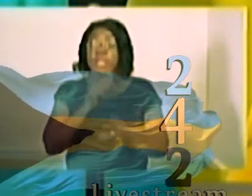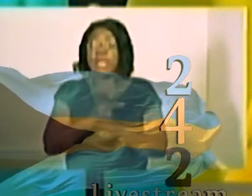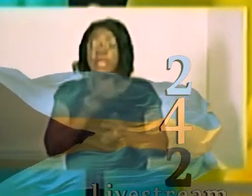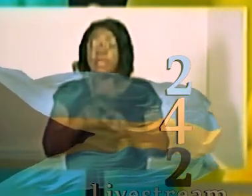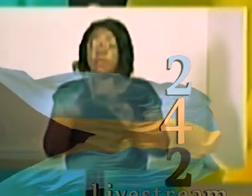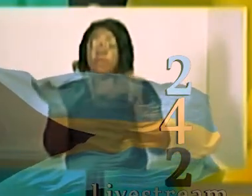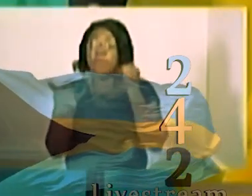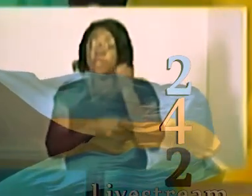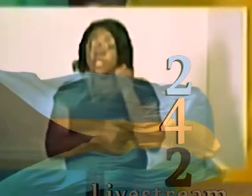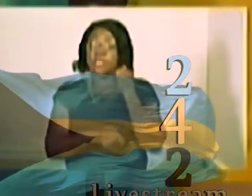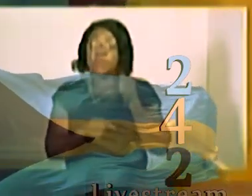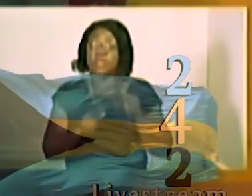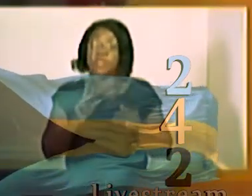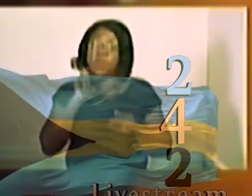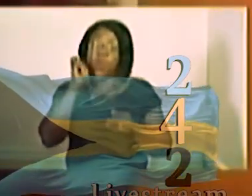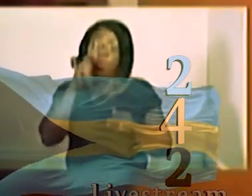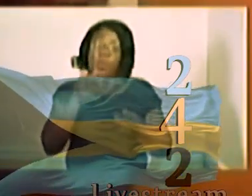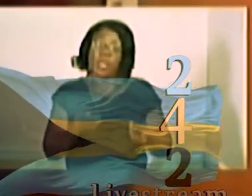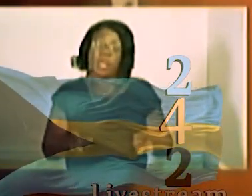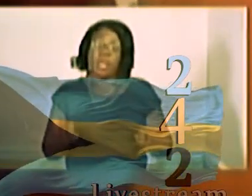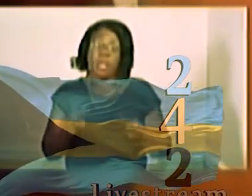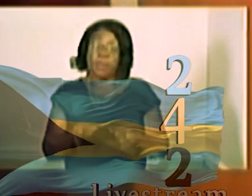Altenise Munnings.